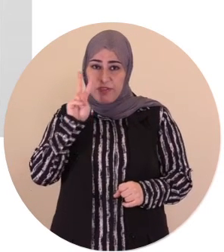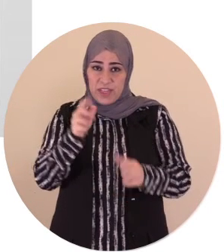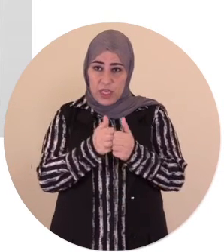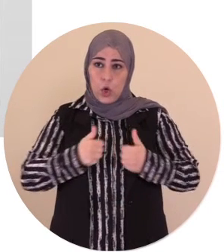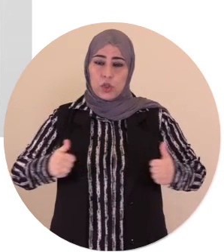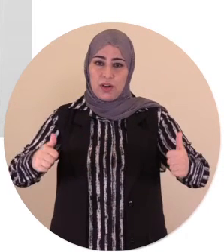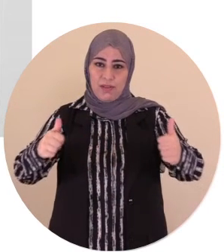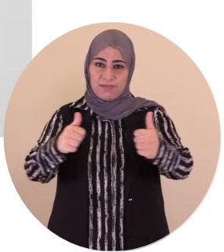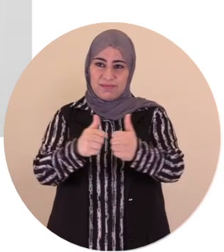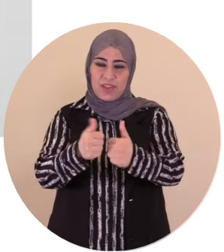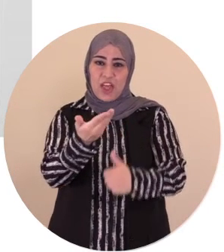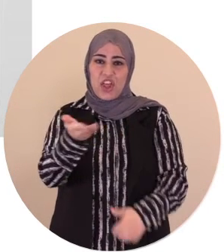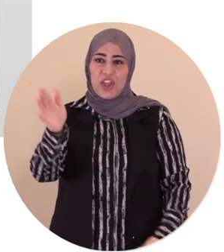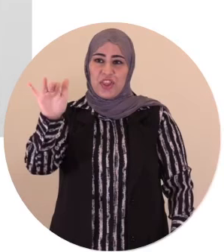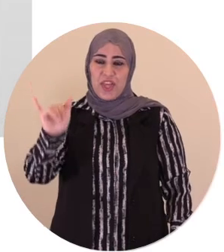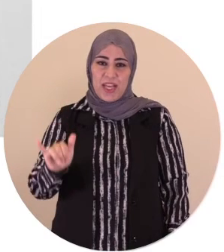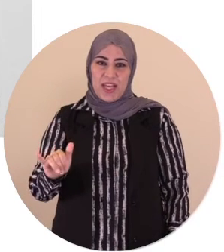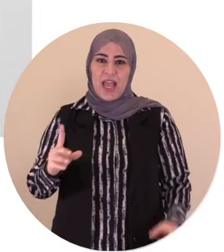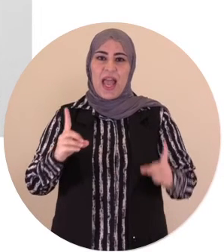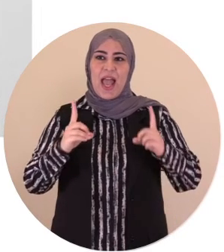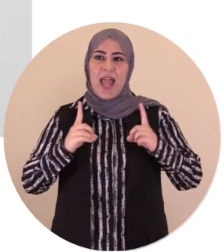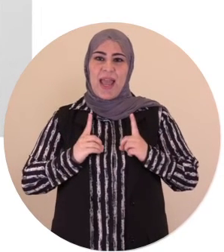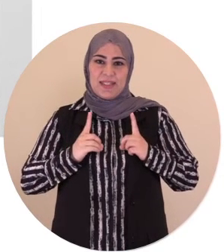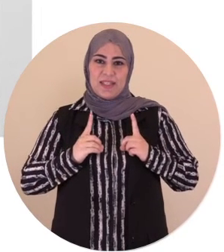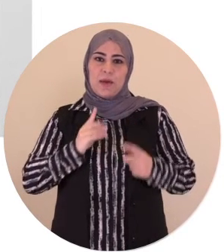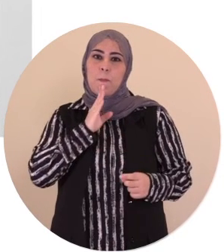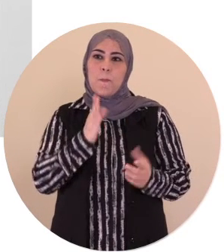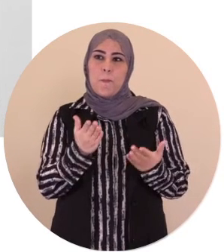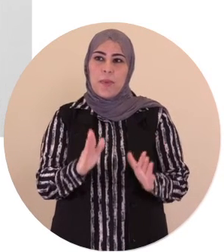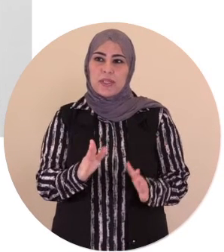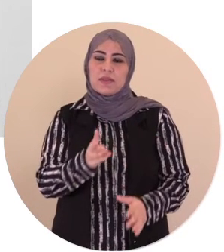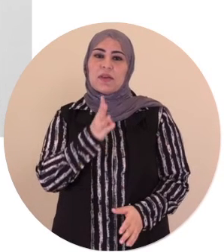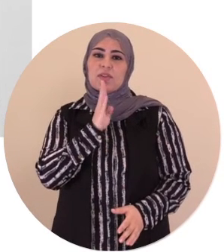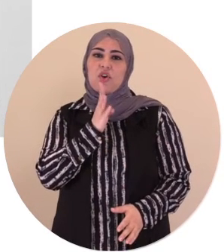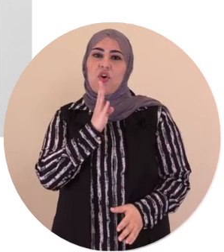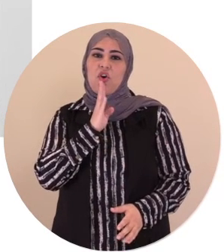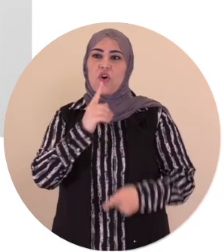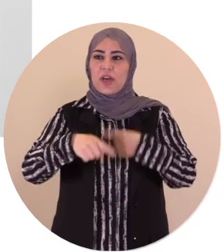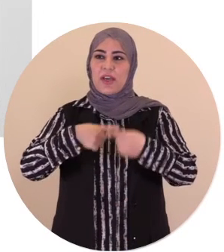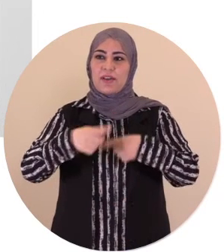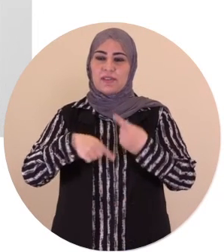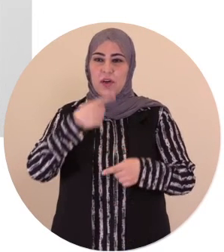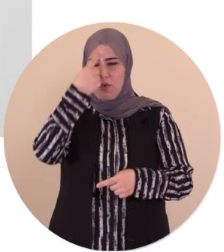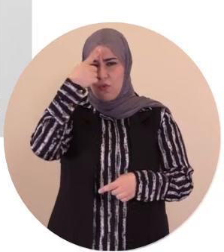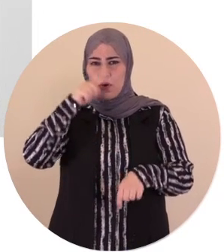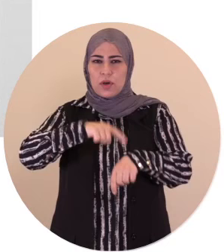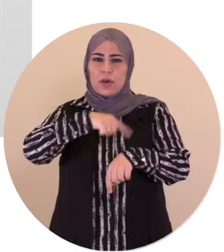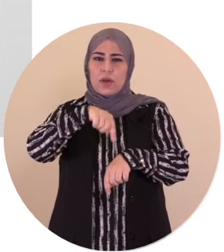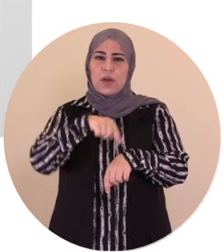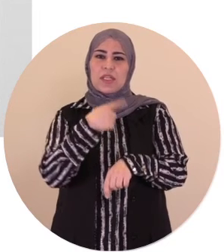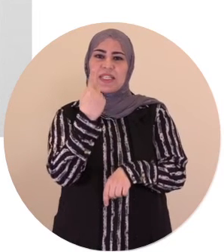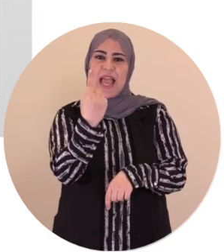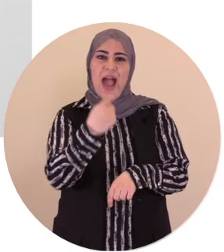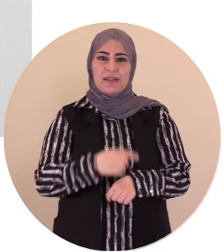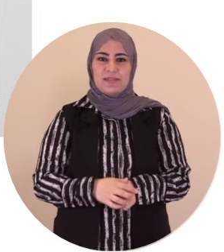they had been talking for over an hour because it's in the past. And Ali arrived. All of these actions took place in the past. However,